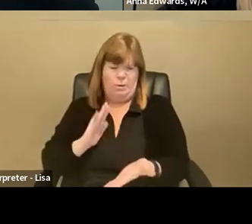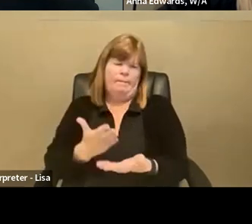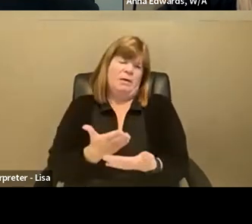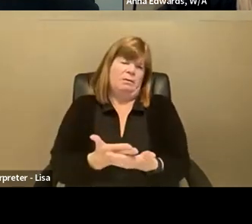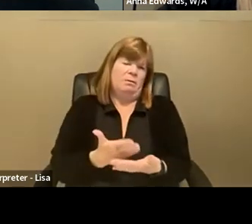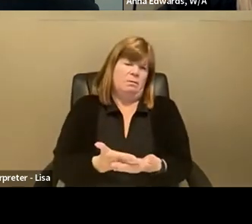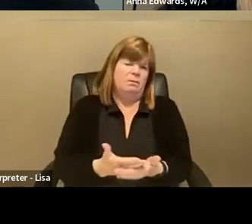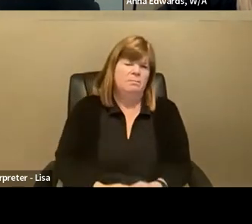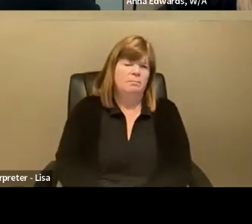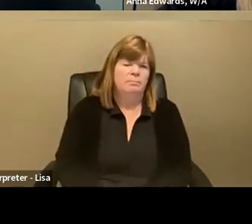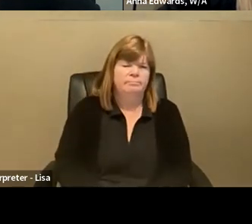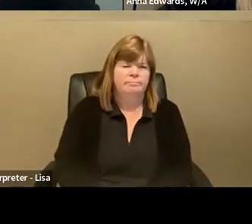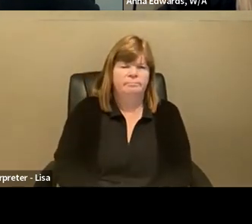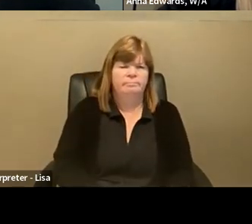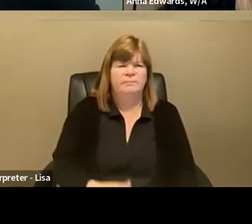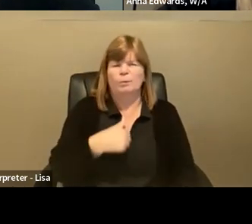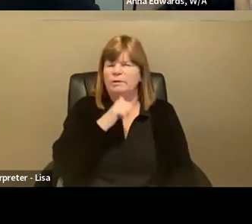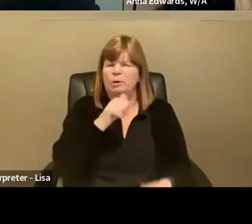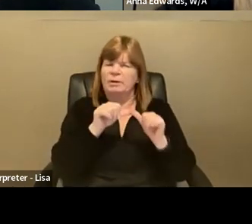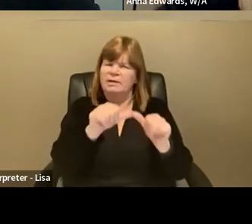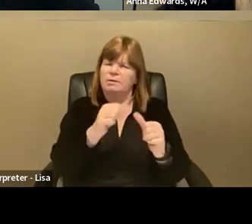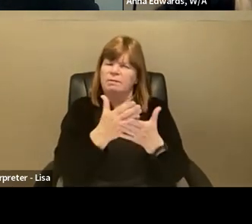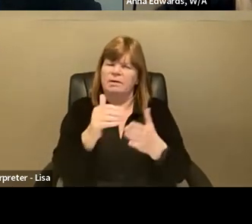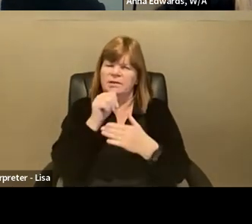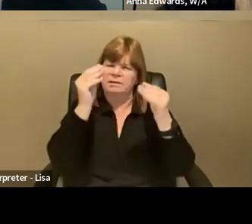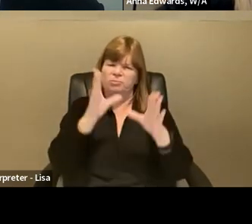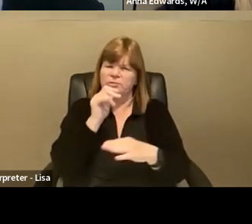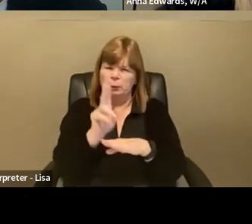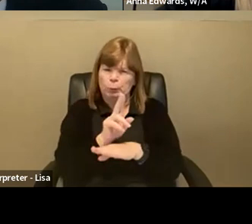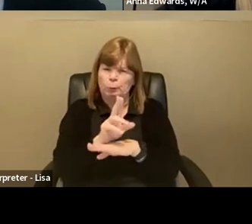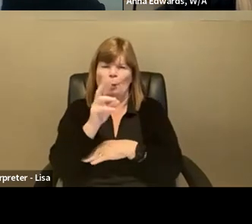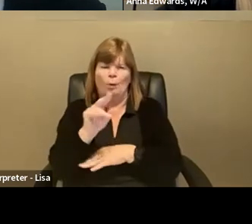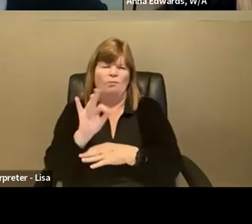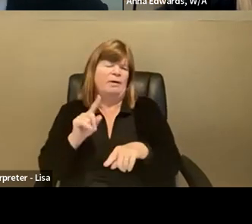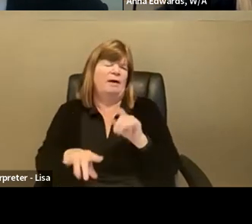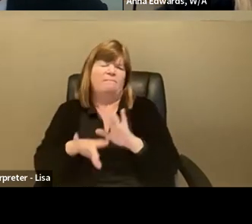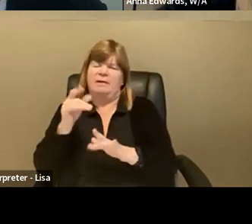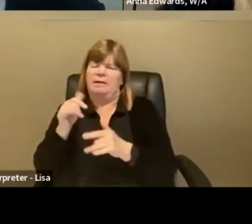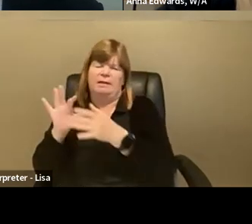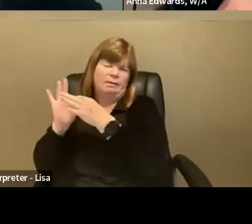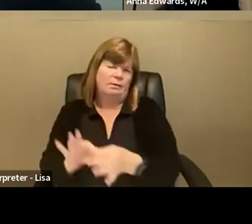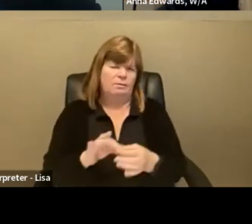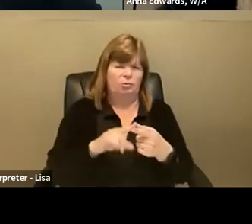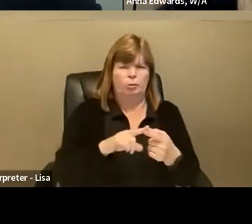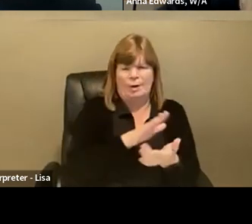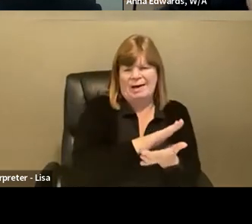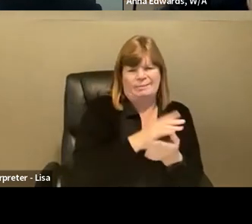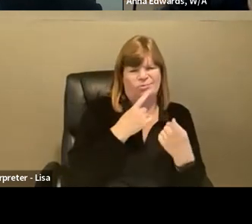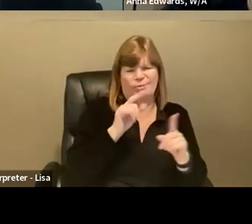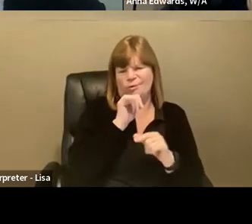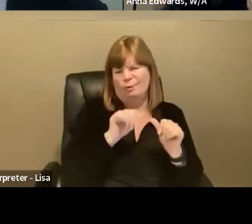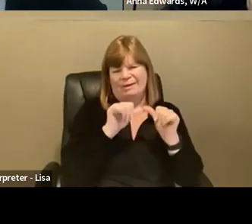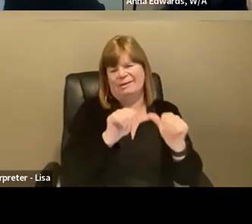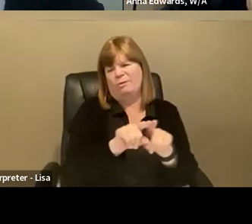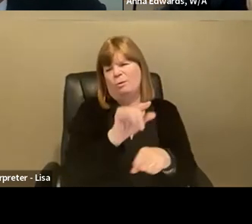we don't continue things that teachers aren't using, or that we can't find any link to academic achievement. We don't continue